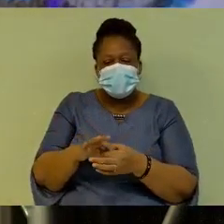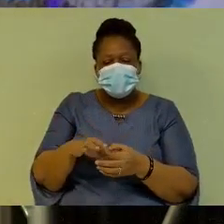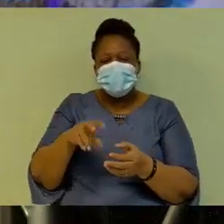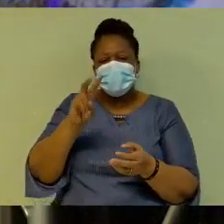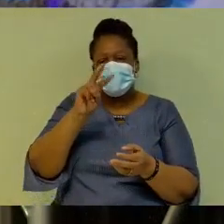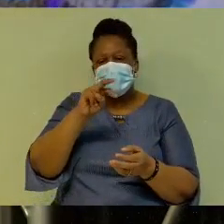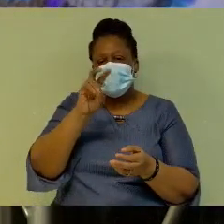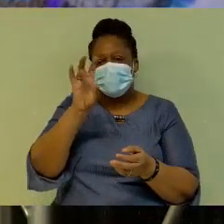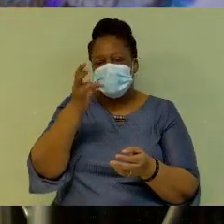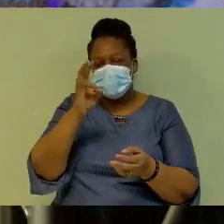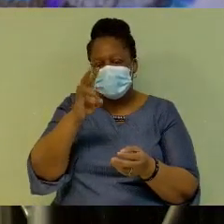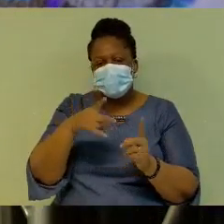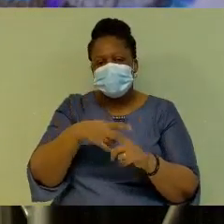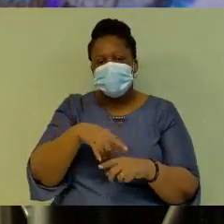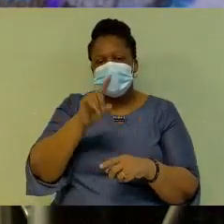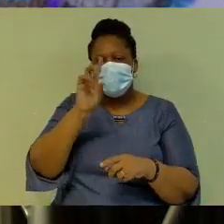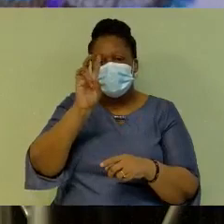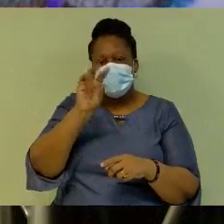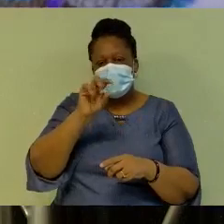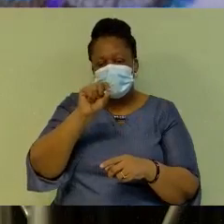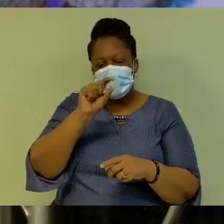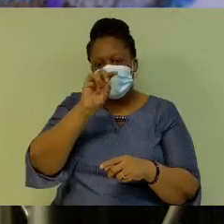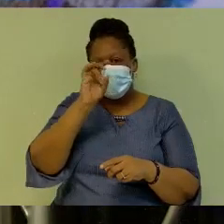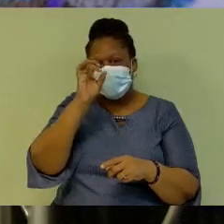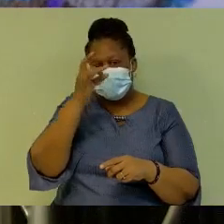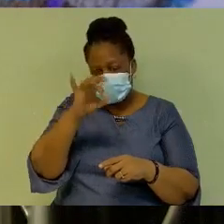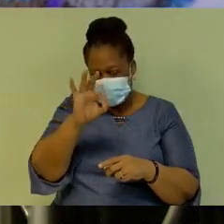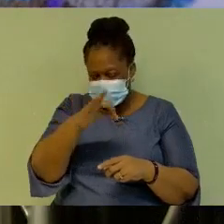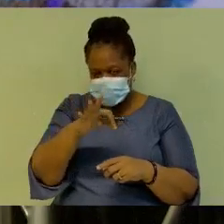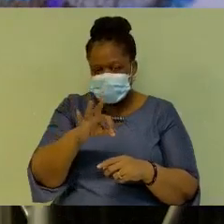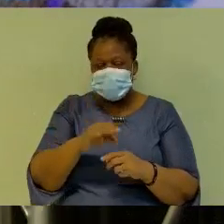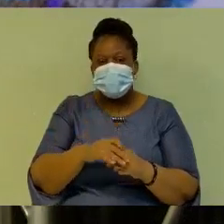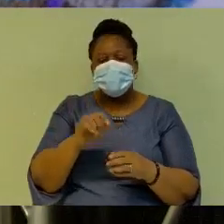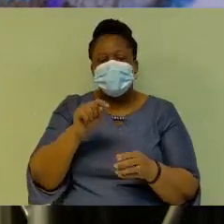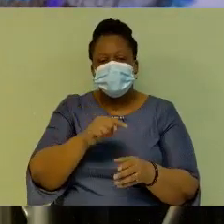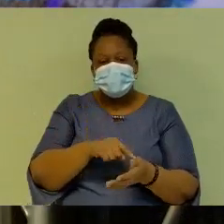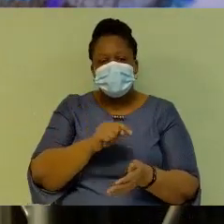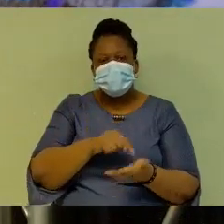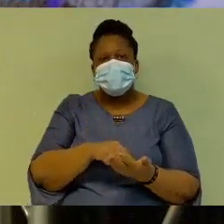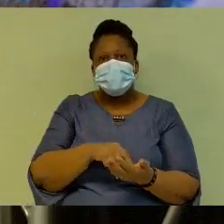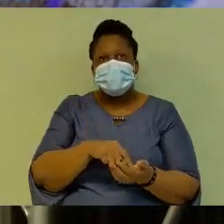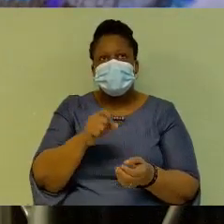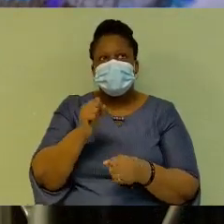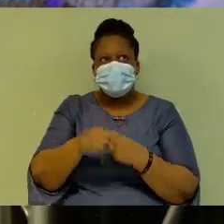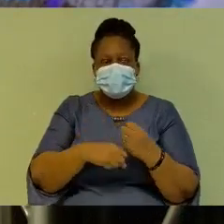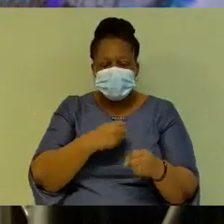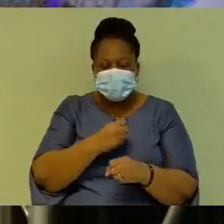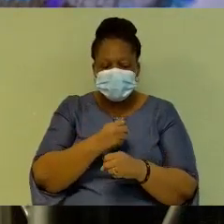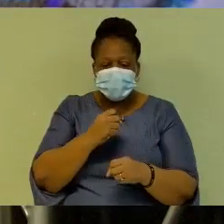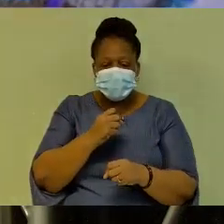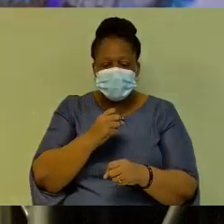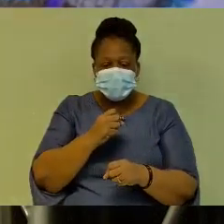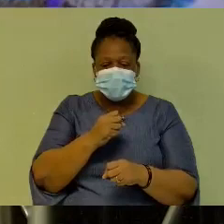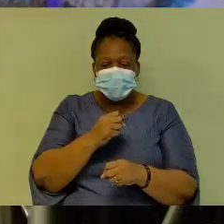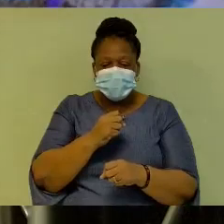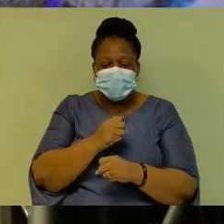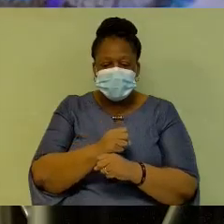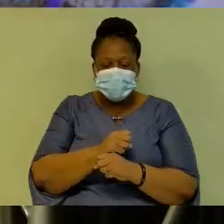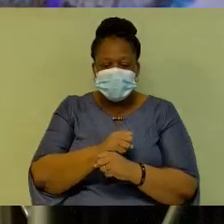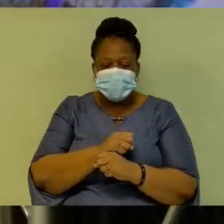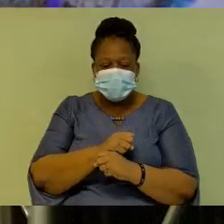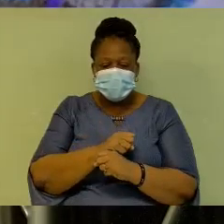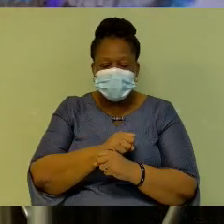to 2019, this year's focus is being centered deliberately on the tall global order that has now been placed on